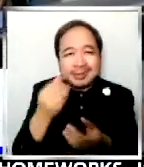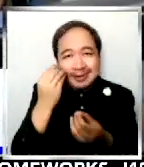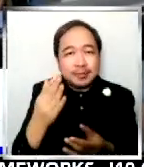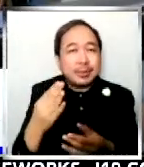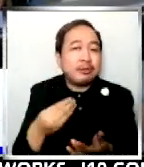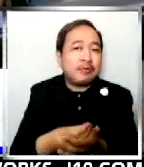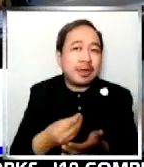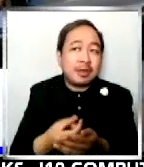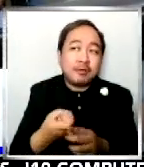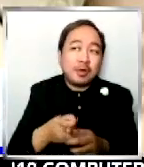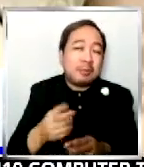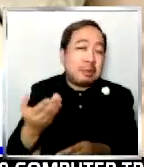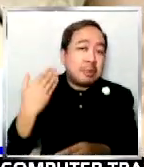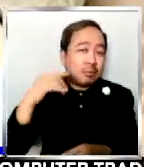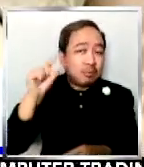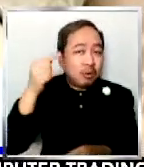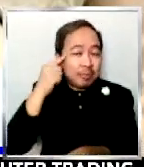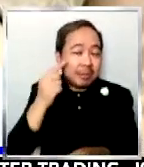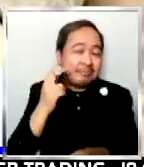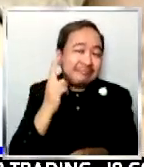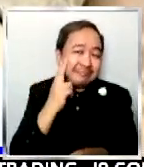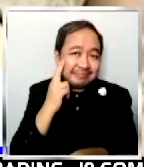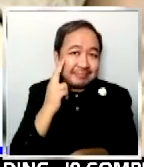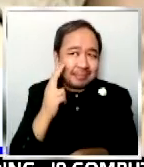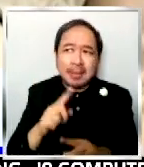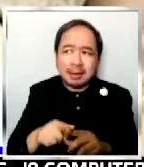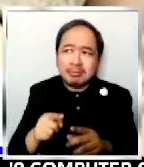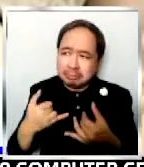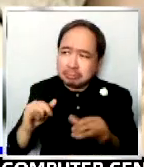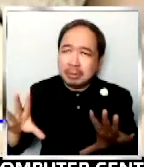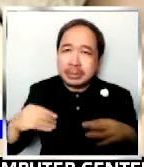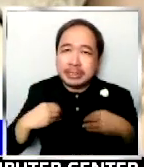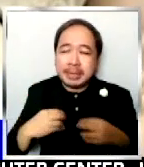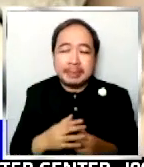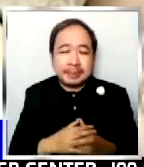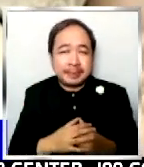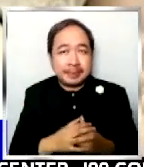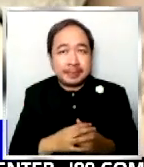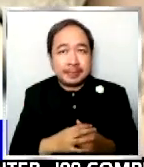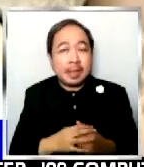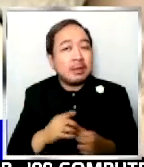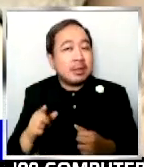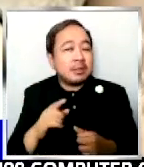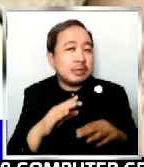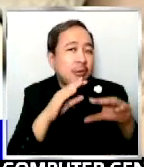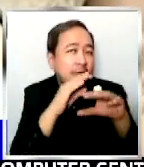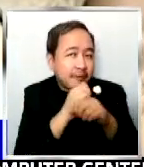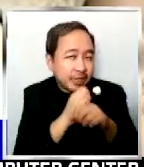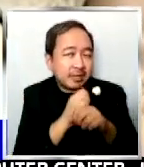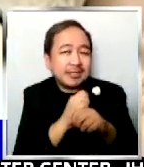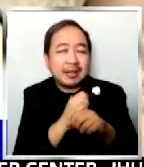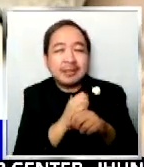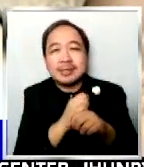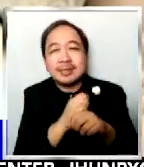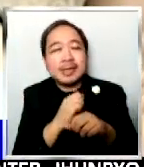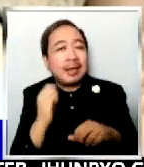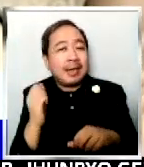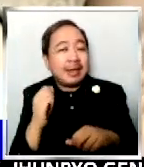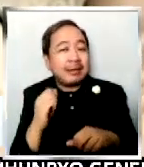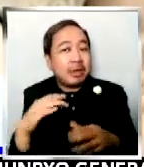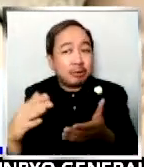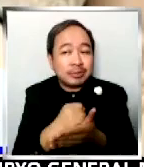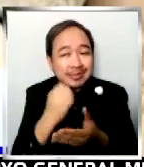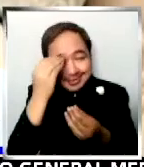hindi naman kinwestiyon noon. This is the Confidential and Intelligence Funds lodged in the Office of the President have been there